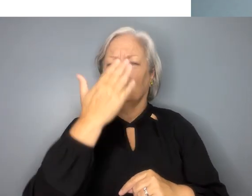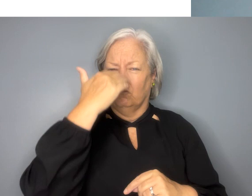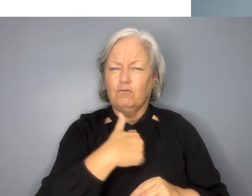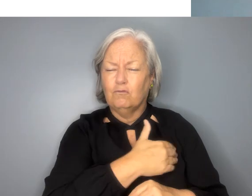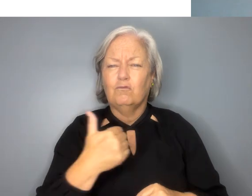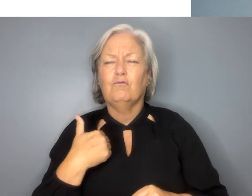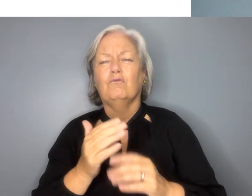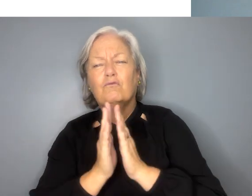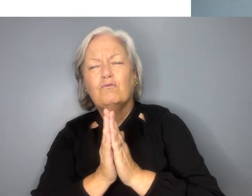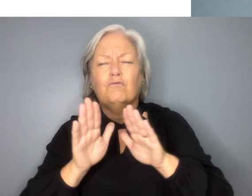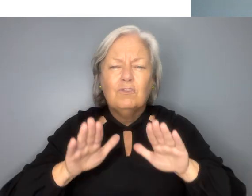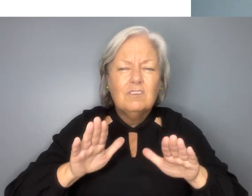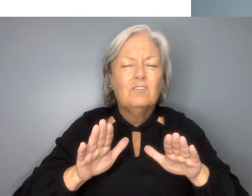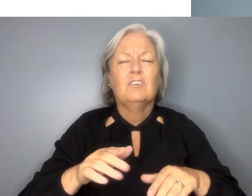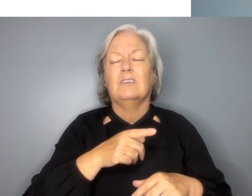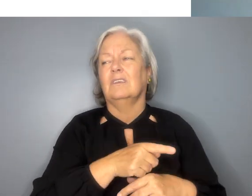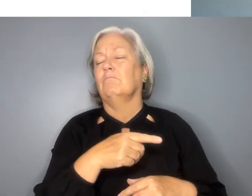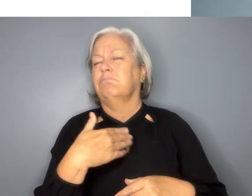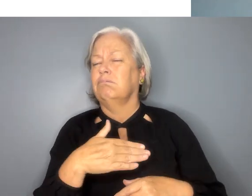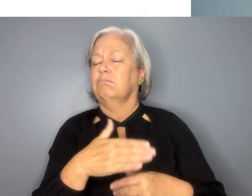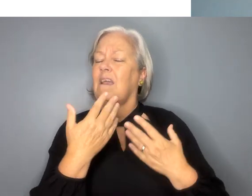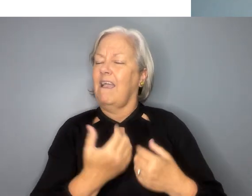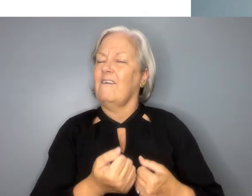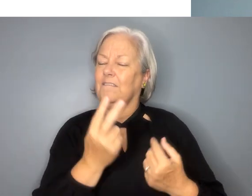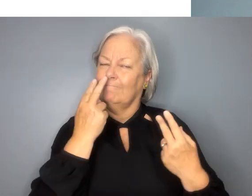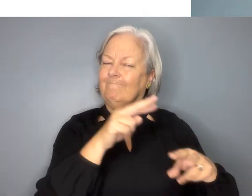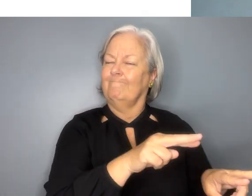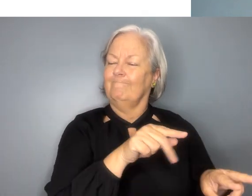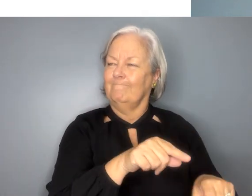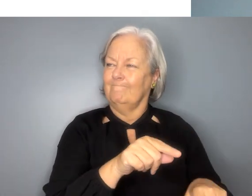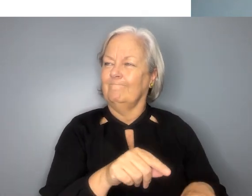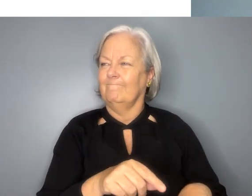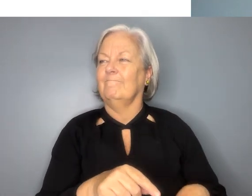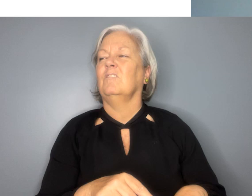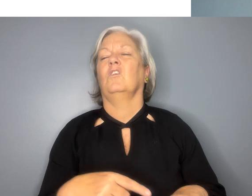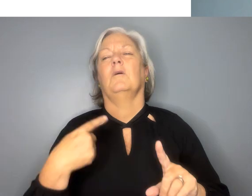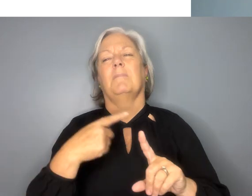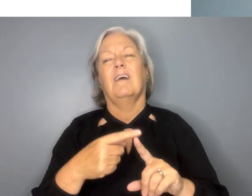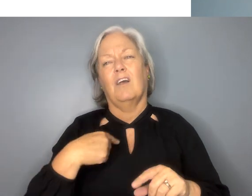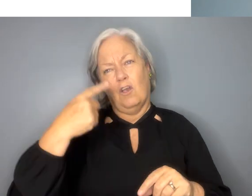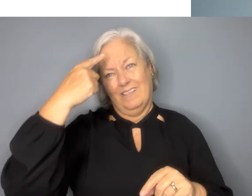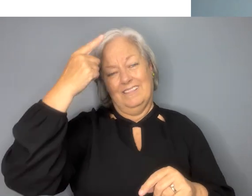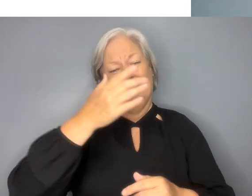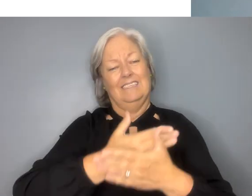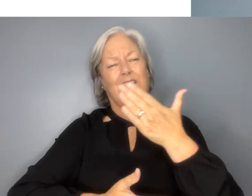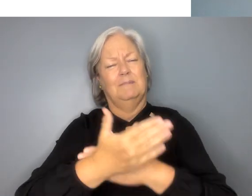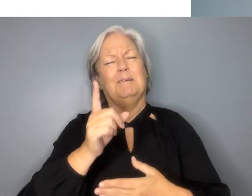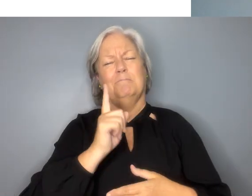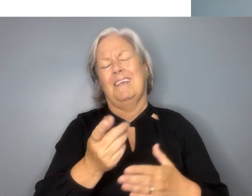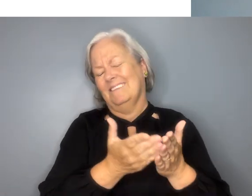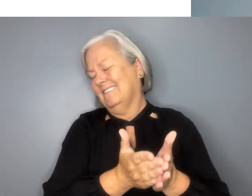know religion is not always, but I know that we need to address that it can be. I think also we need to really decolonize our idea